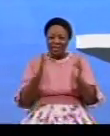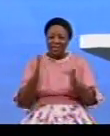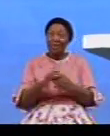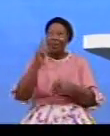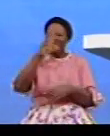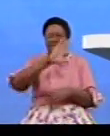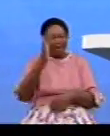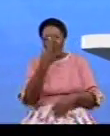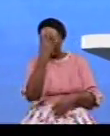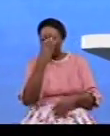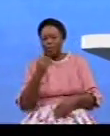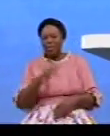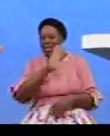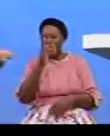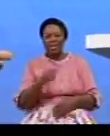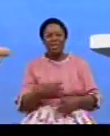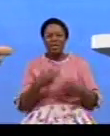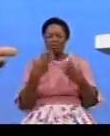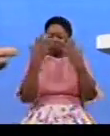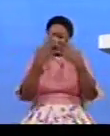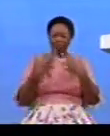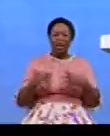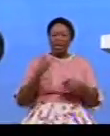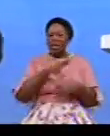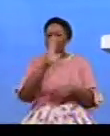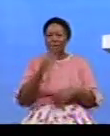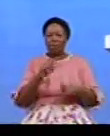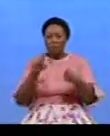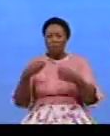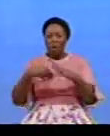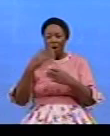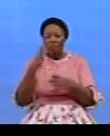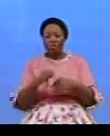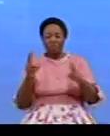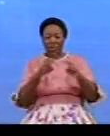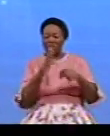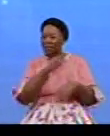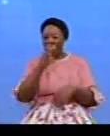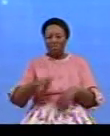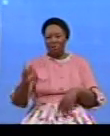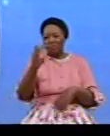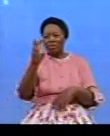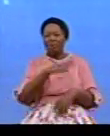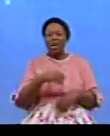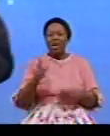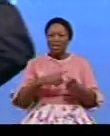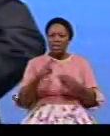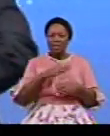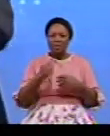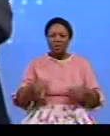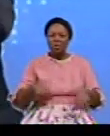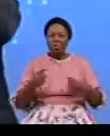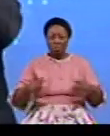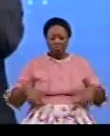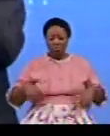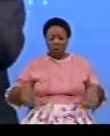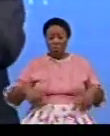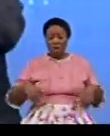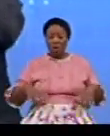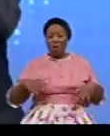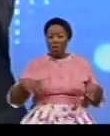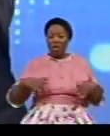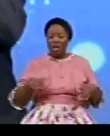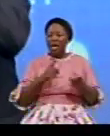red. And then it even says crimson, red like crimson. Before you